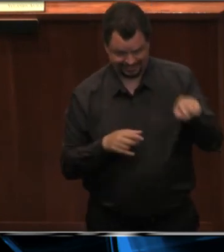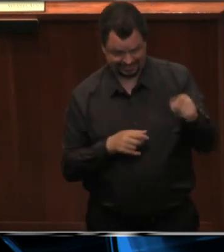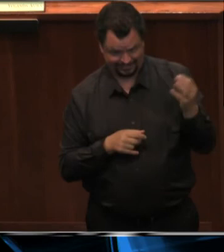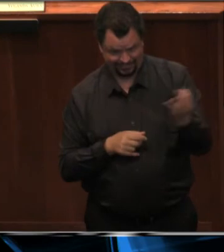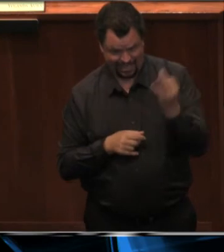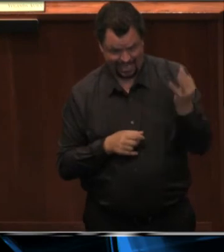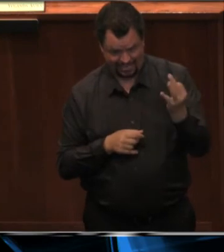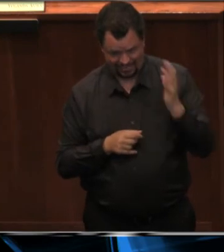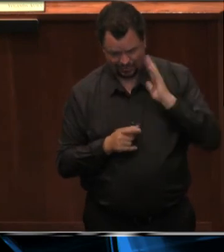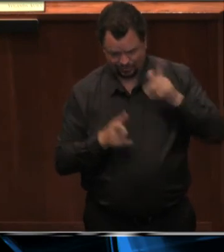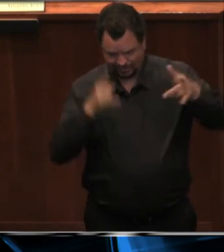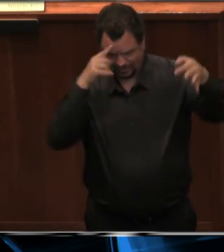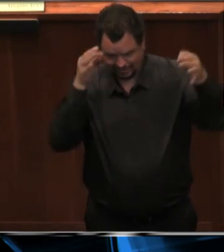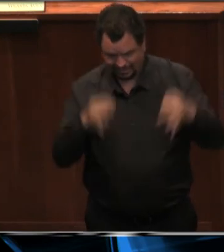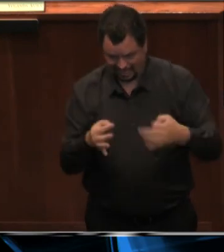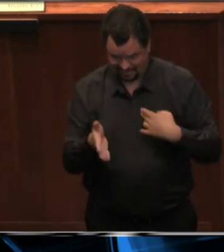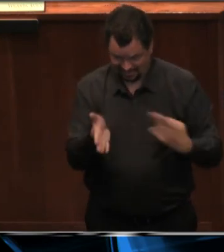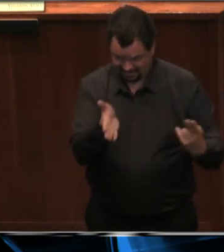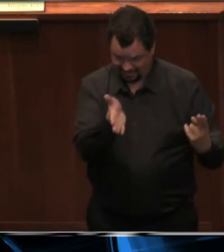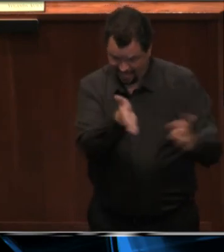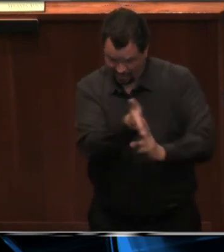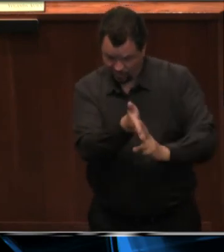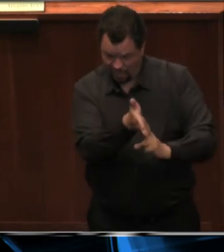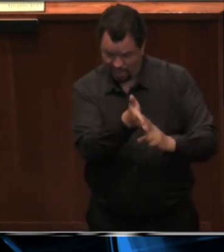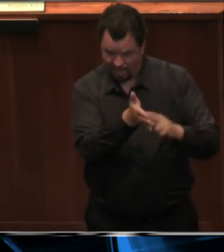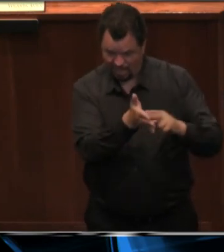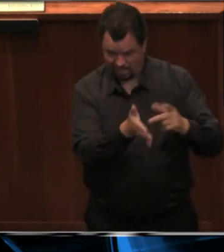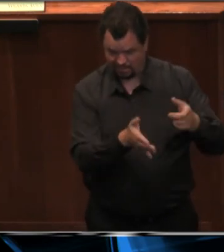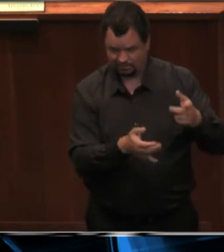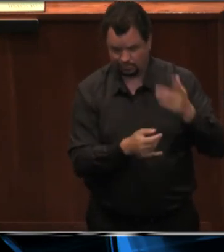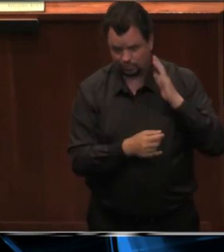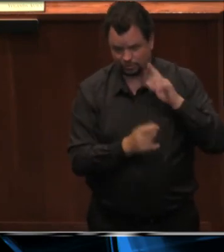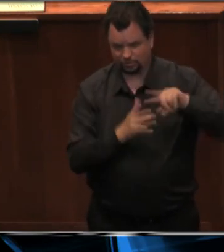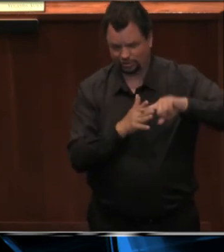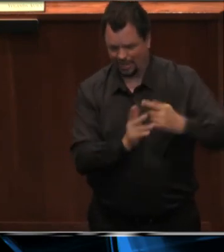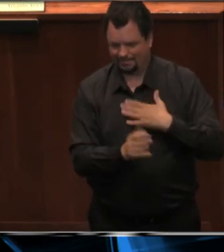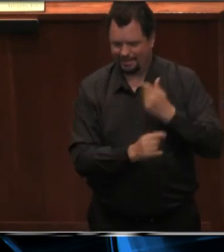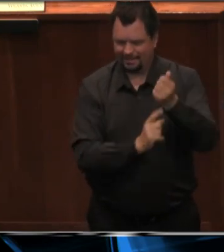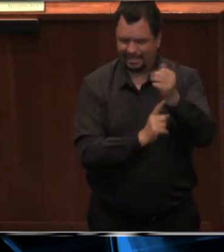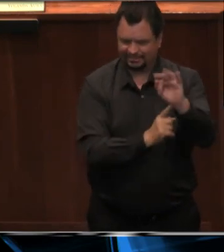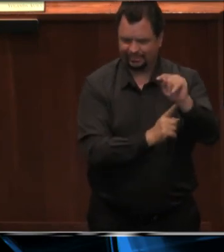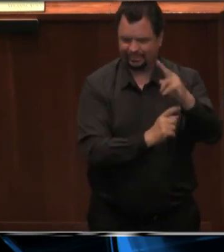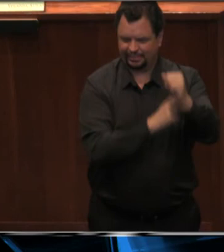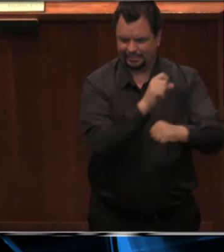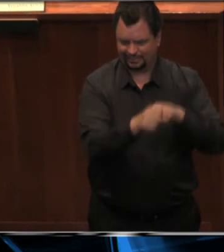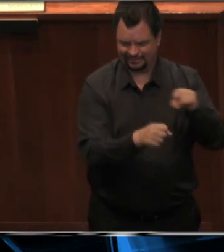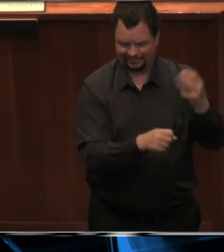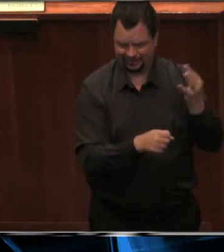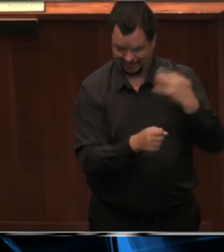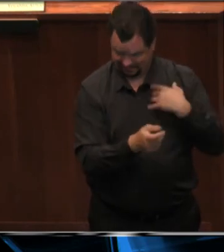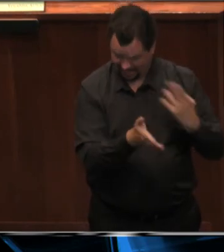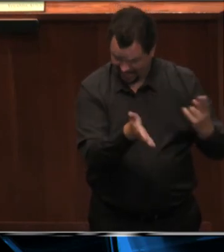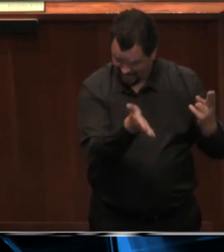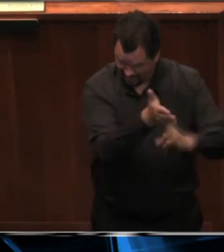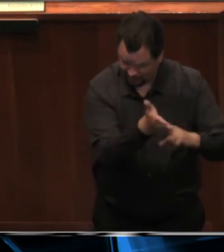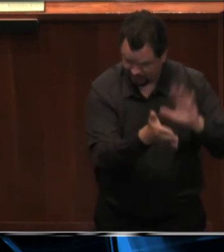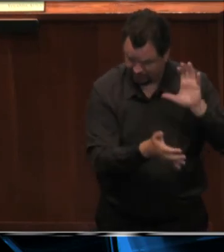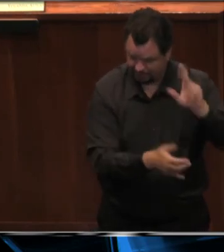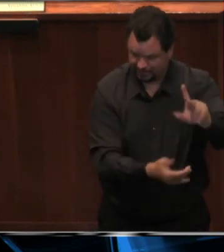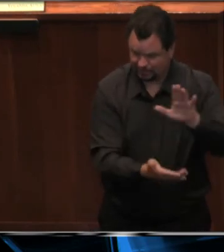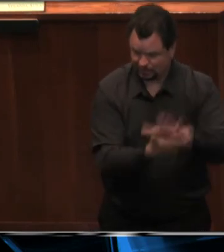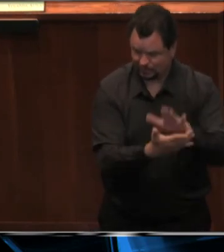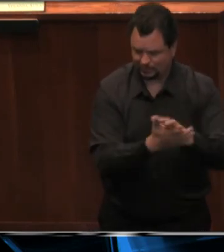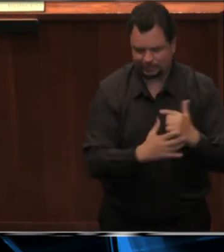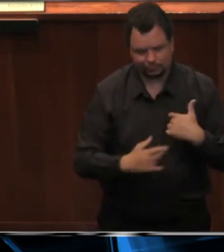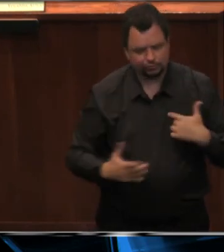year in Lewis Palmer. I'm here to share with you how concerned I am about the back-to-school plan that our school board presented on Monday night. The